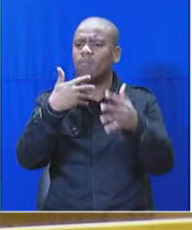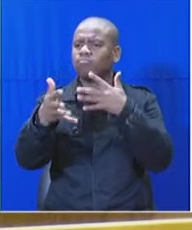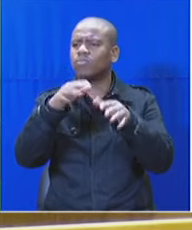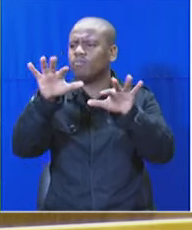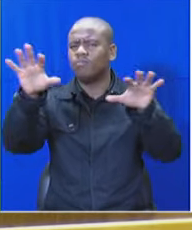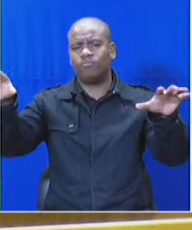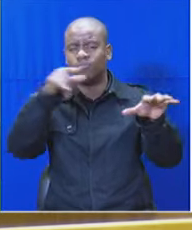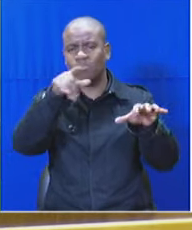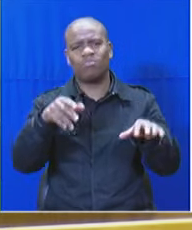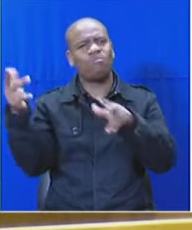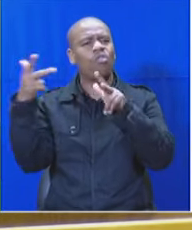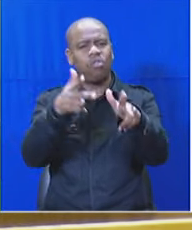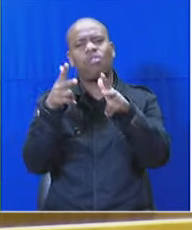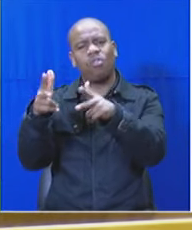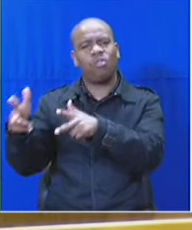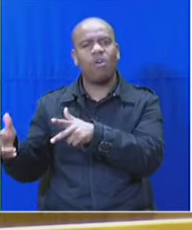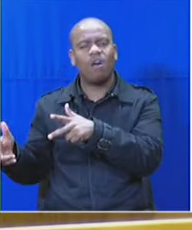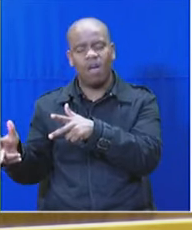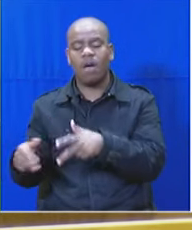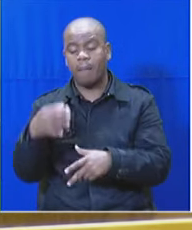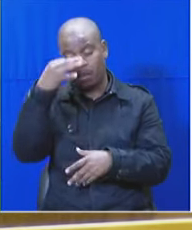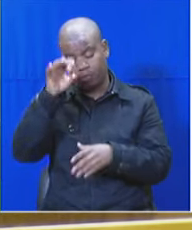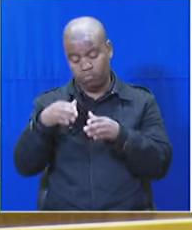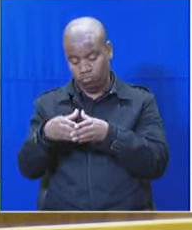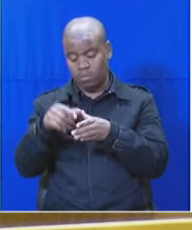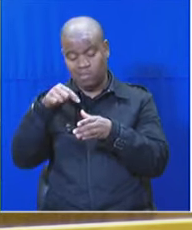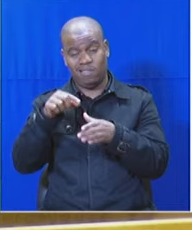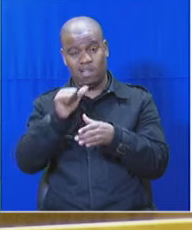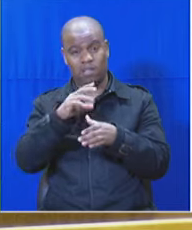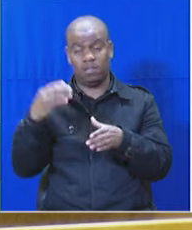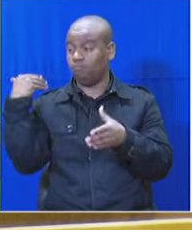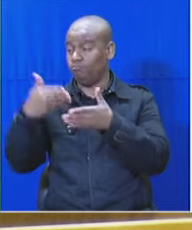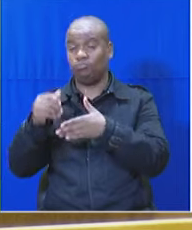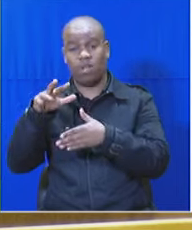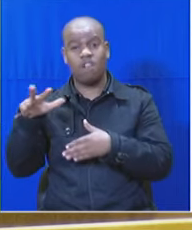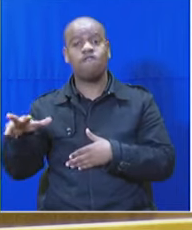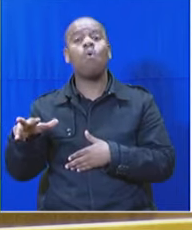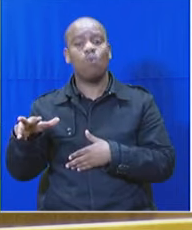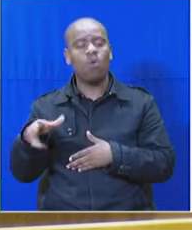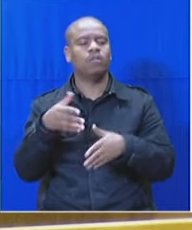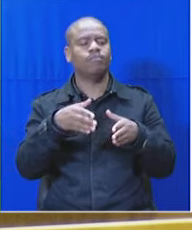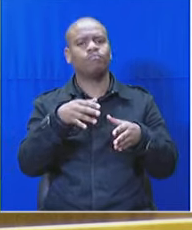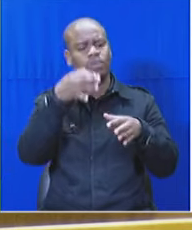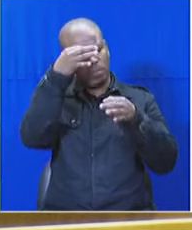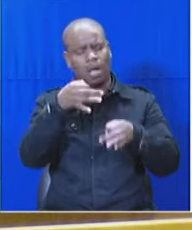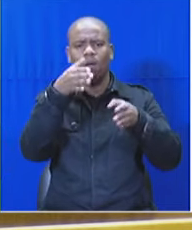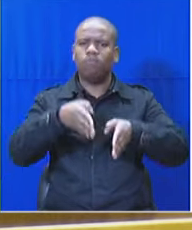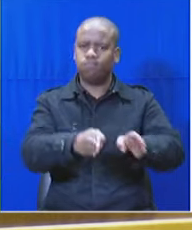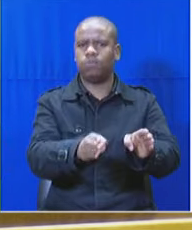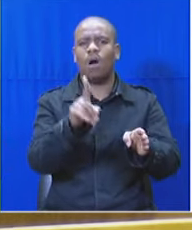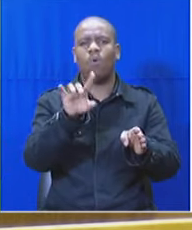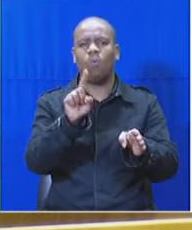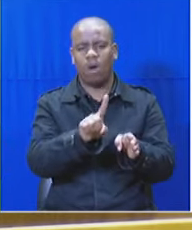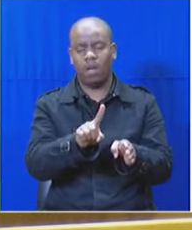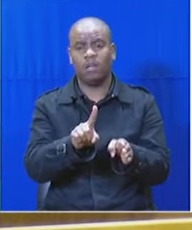country. The path chosen by the ANC government since 1994 to the resolution of the land question has now